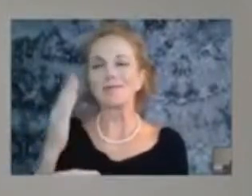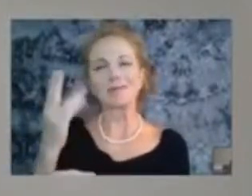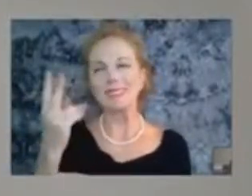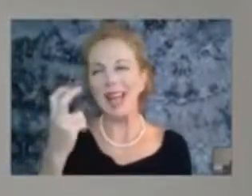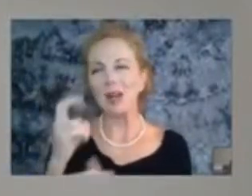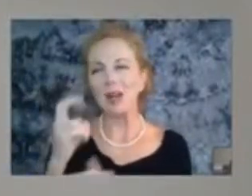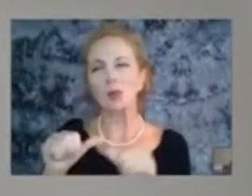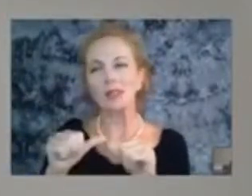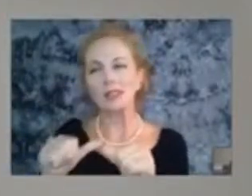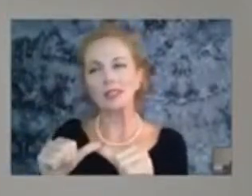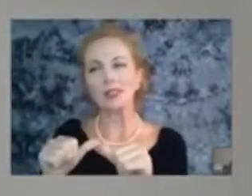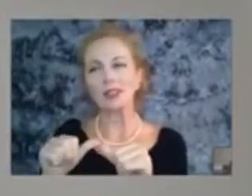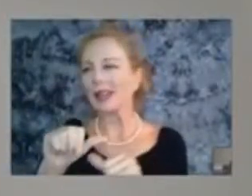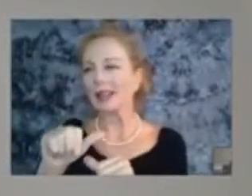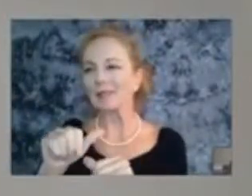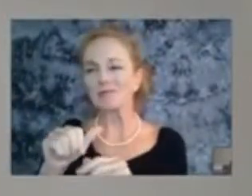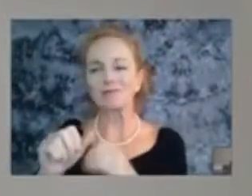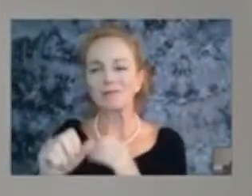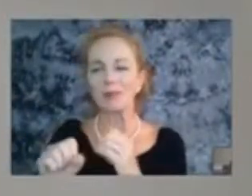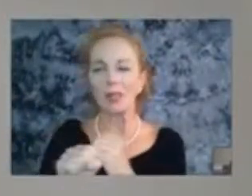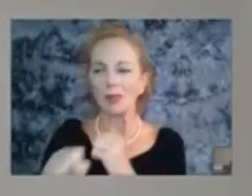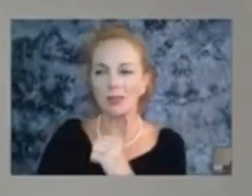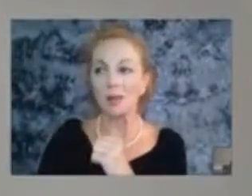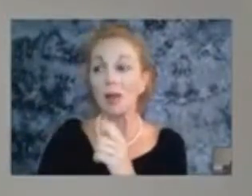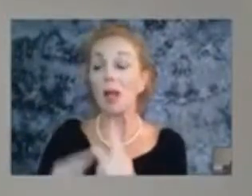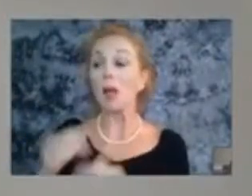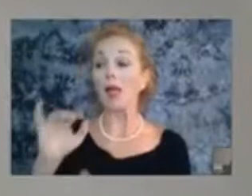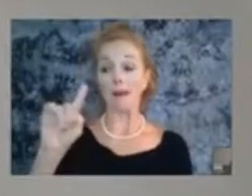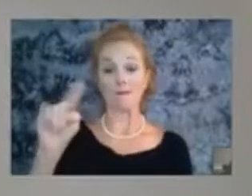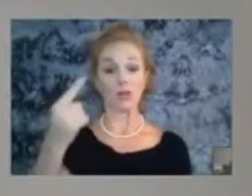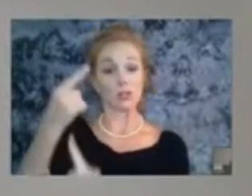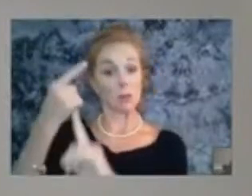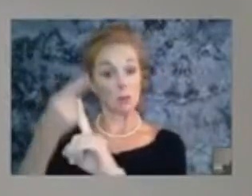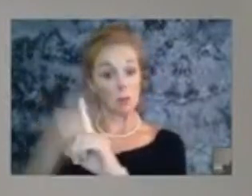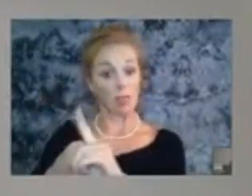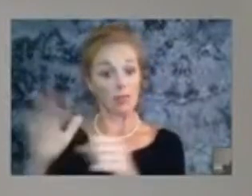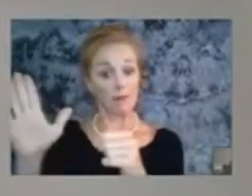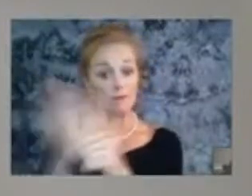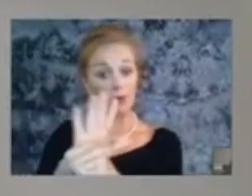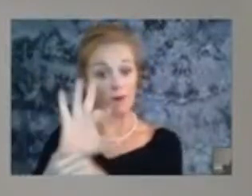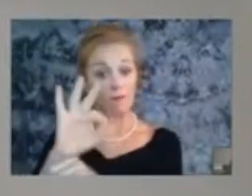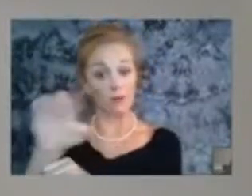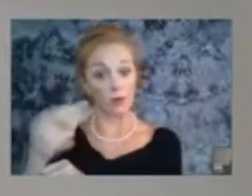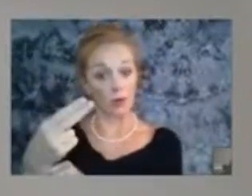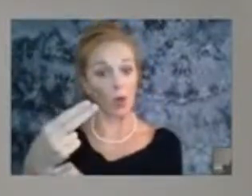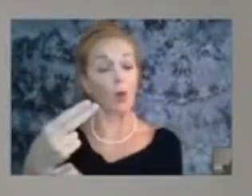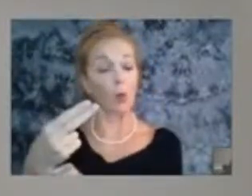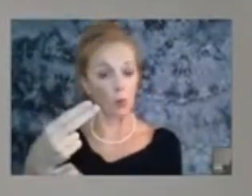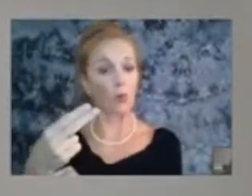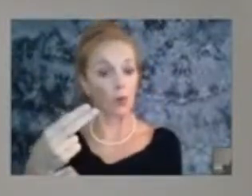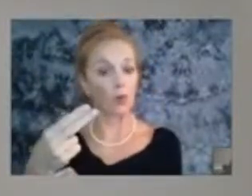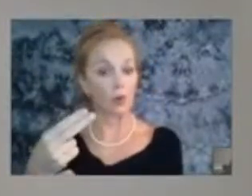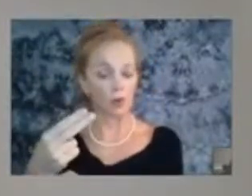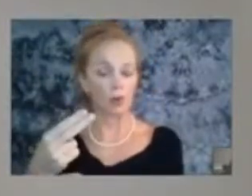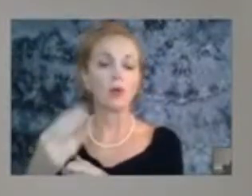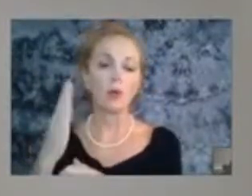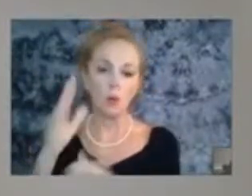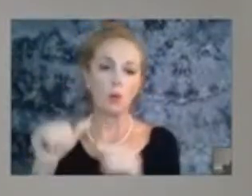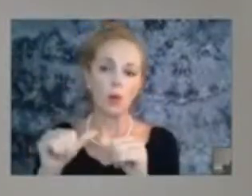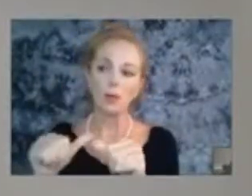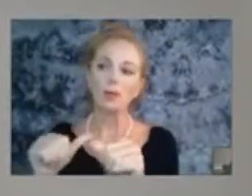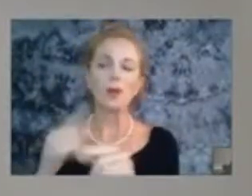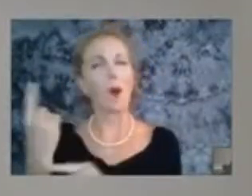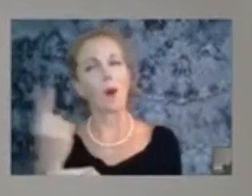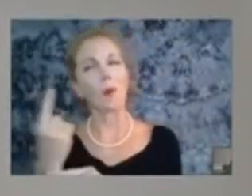that employee would certainly be covered at least for that first month of the full furlough. However, an employee is always responsible for paying their portion of the